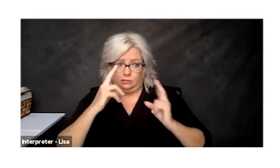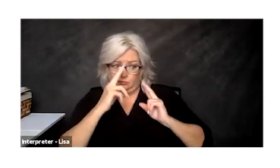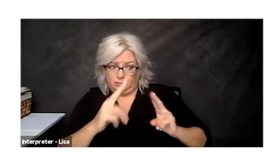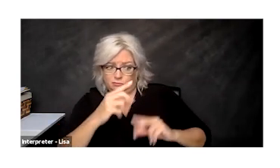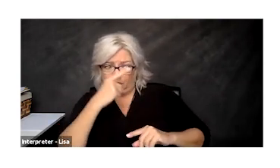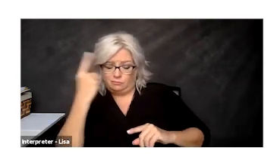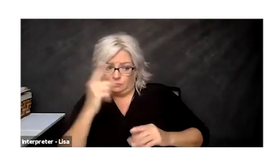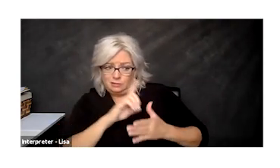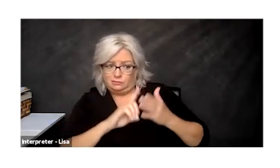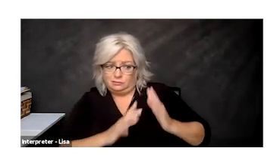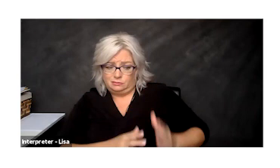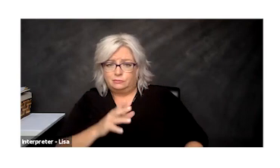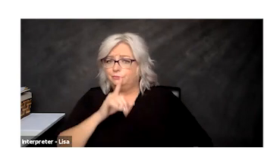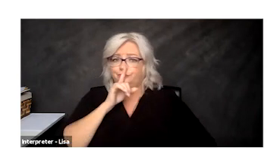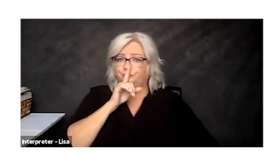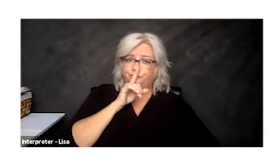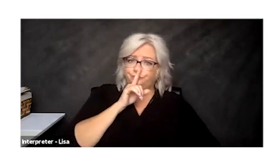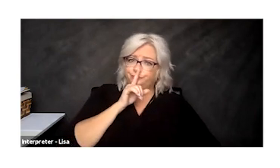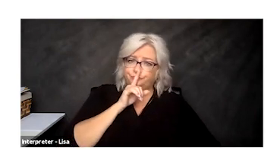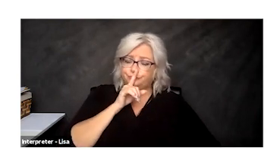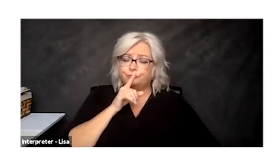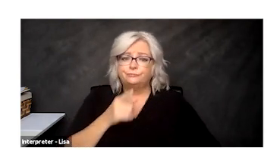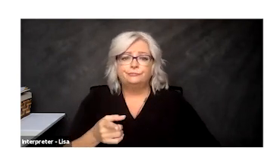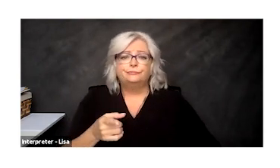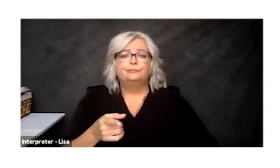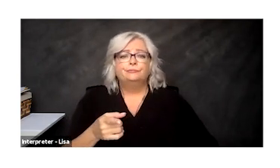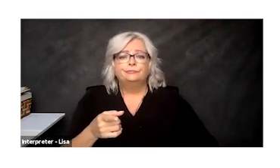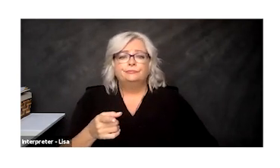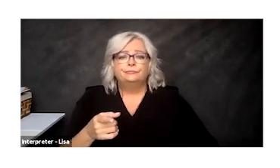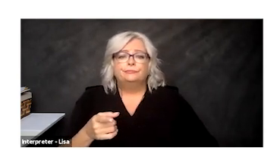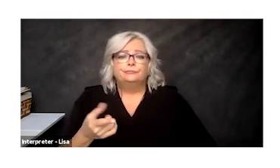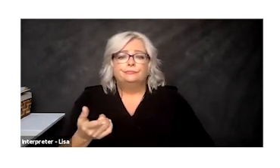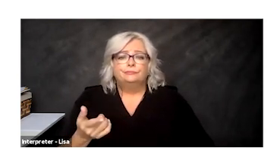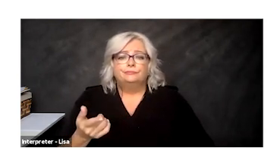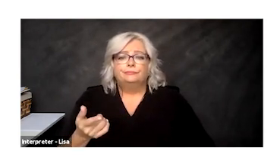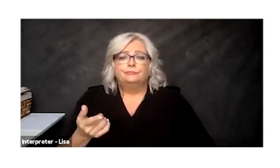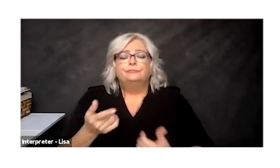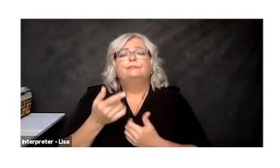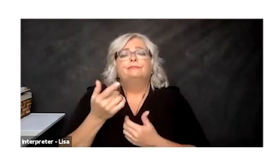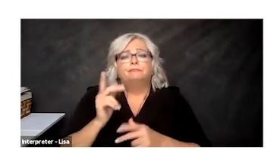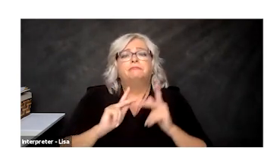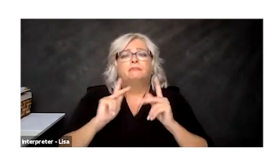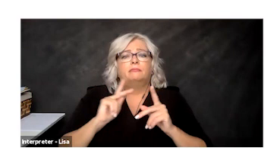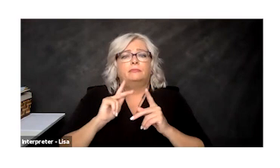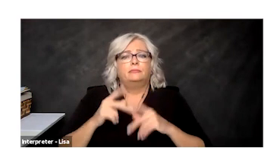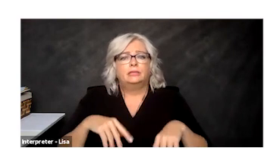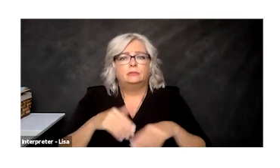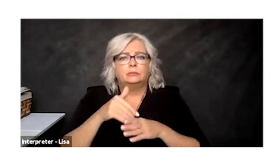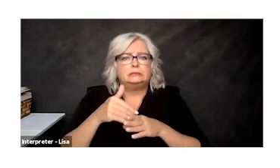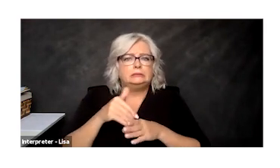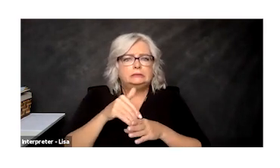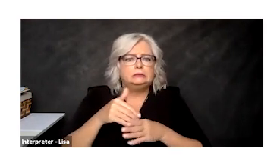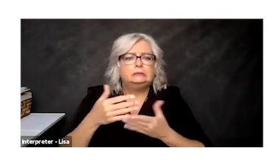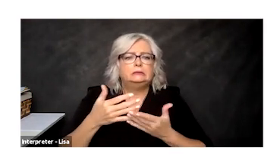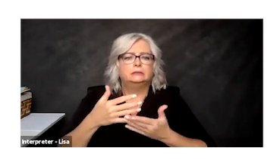many times they are hesitant to speak up around things like police violence. They can conveniently take it